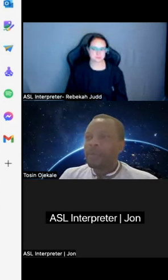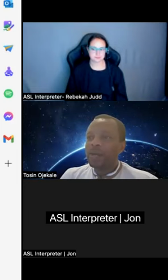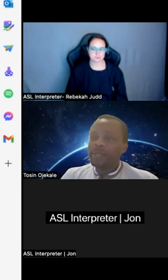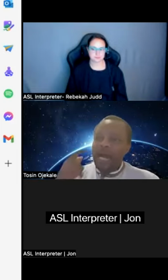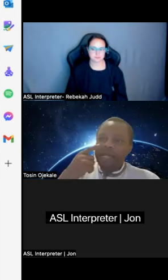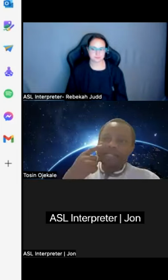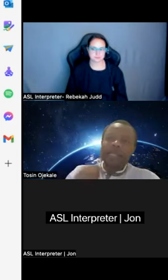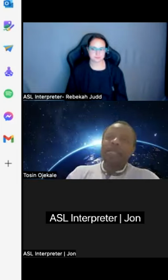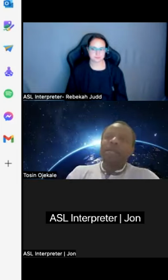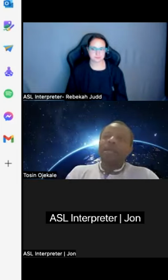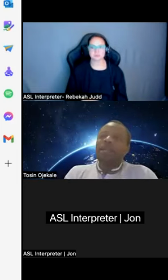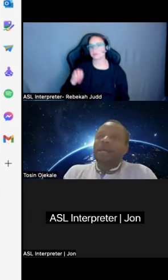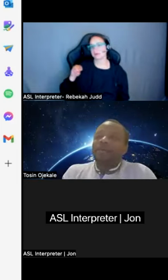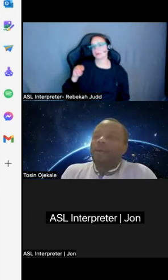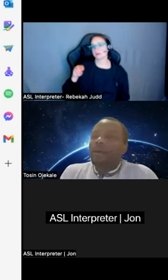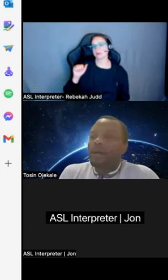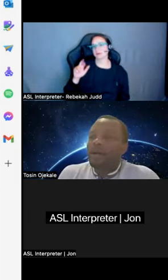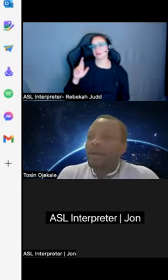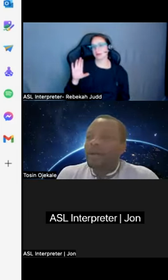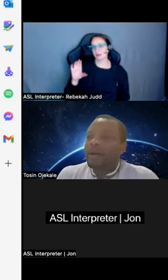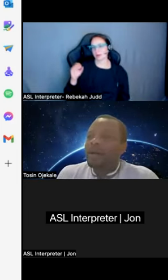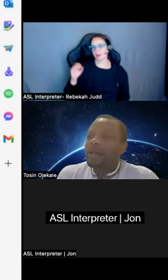Okay, so Marco is asking that